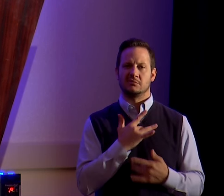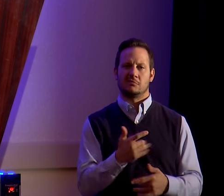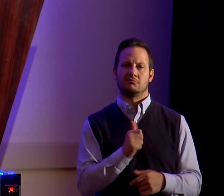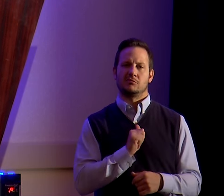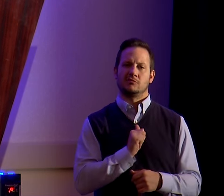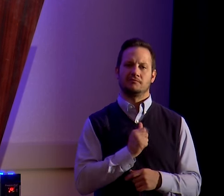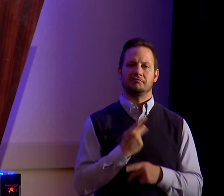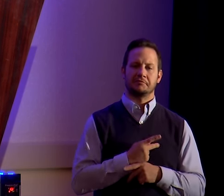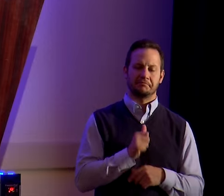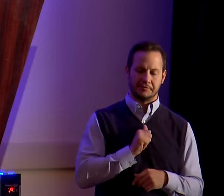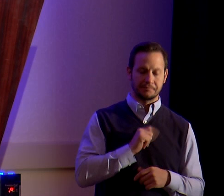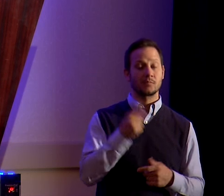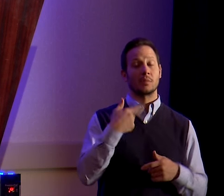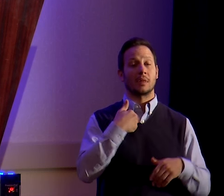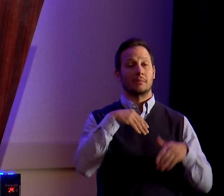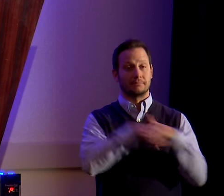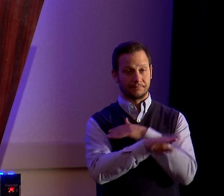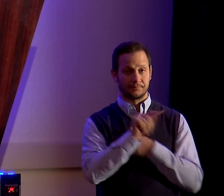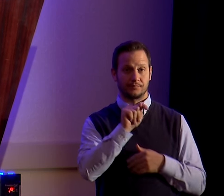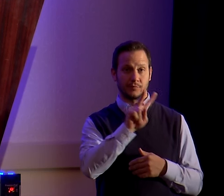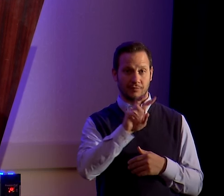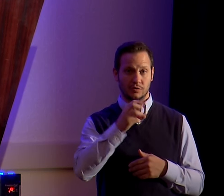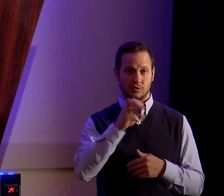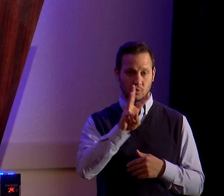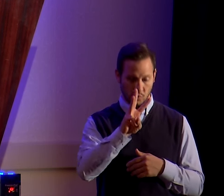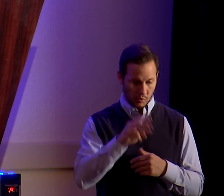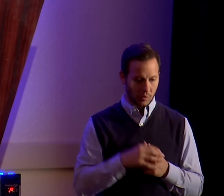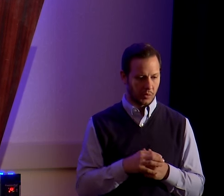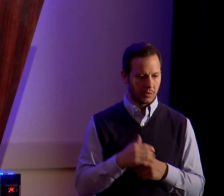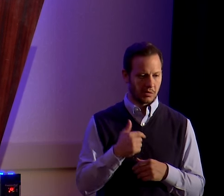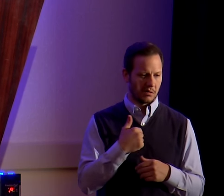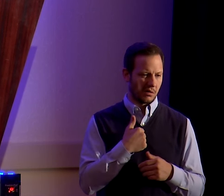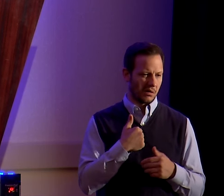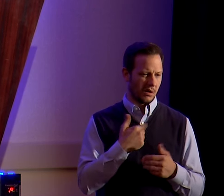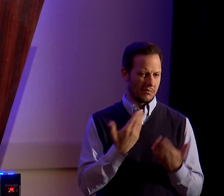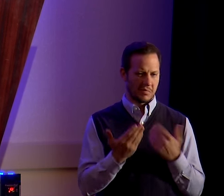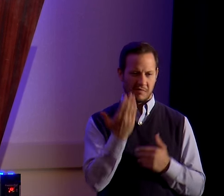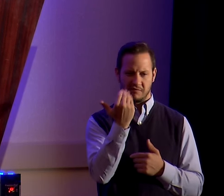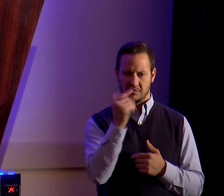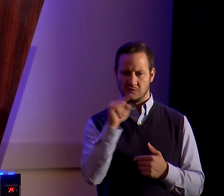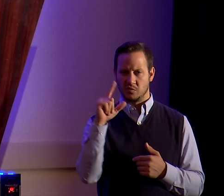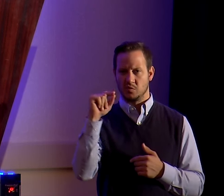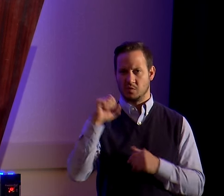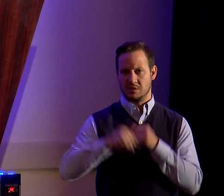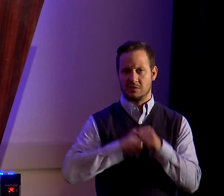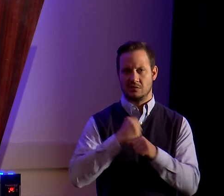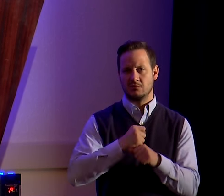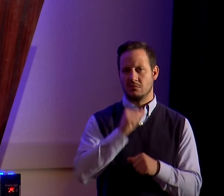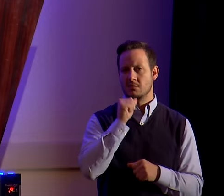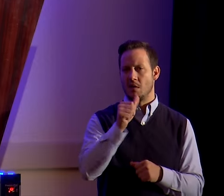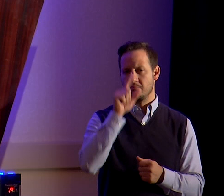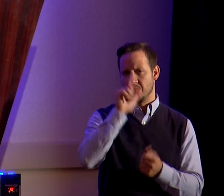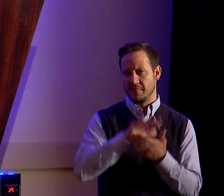to show Survivor, I've already not a believer. I've been a believer for at least 15, 20 years.